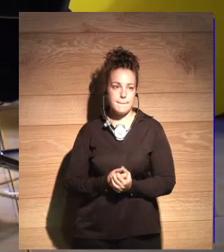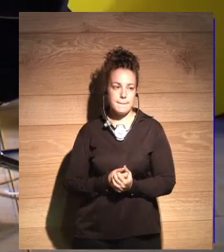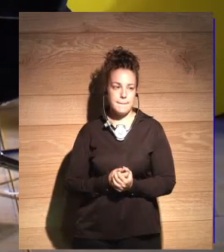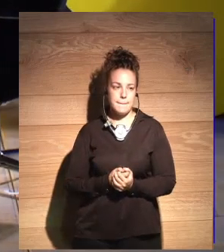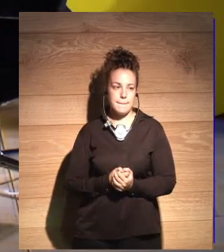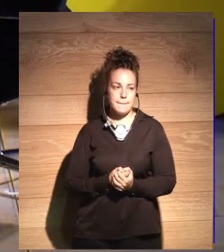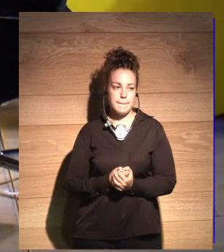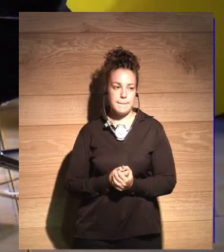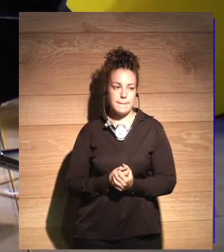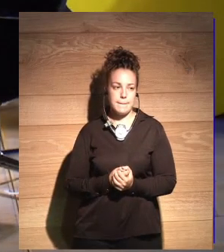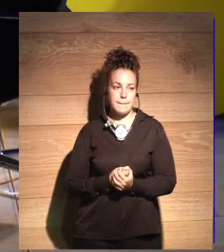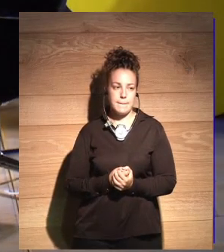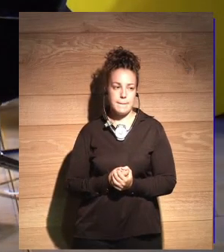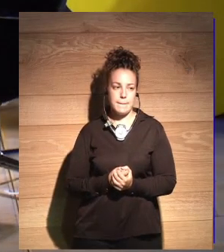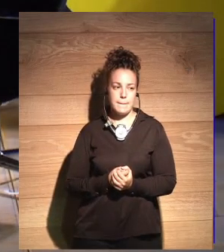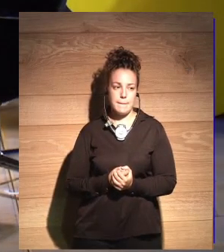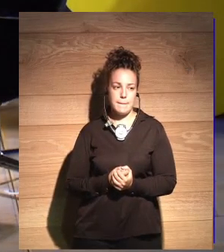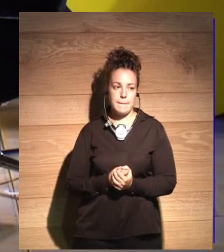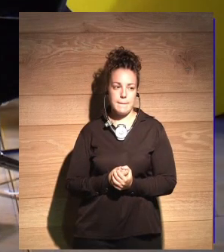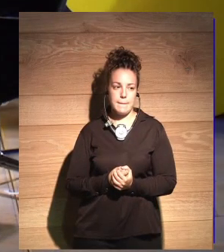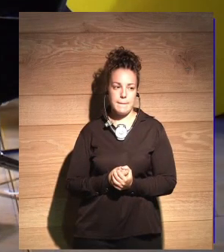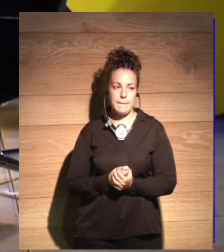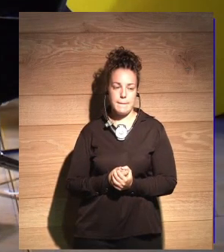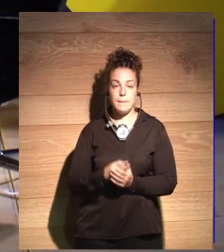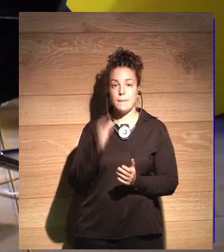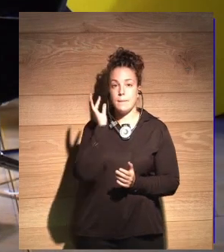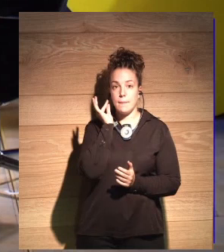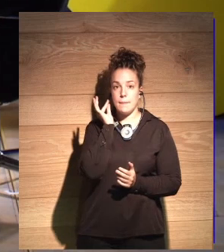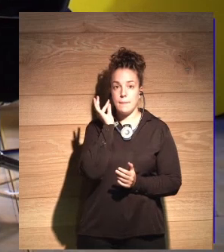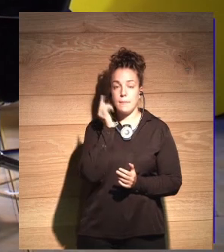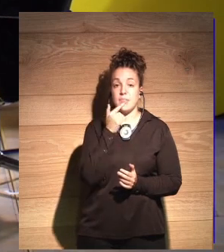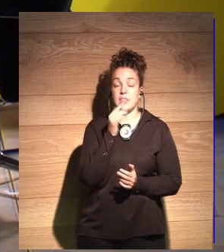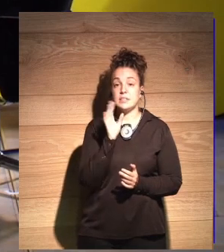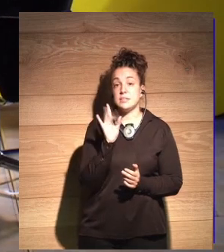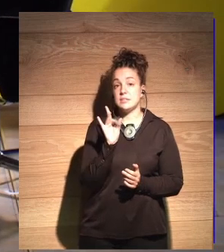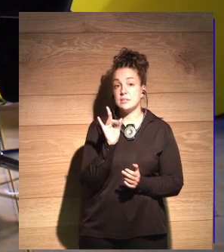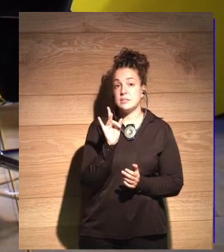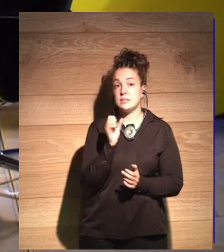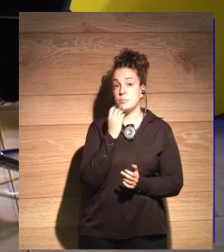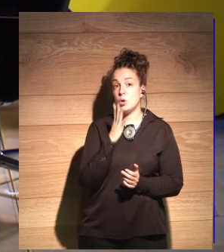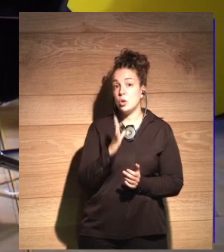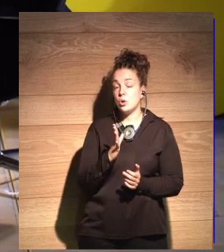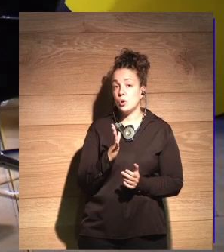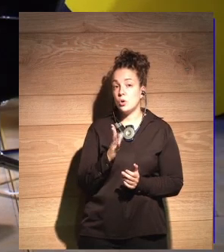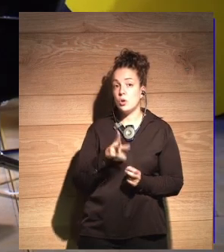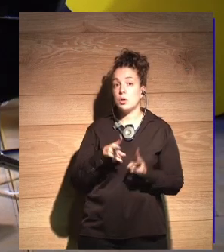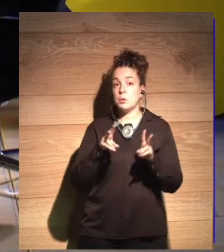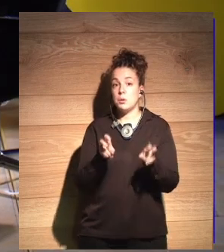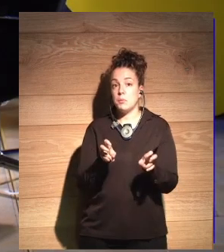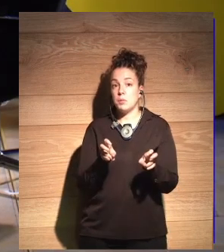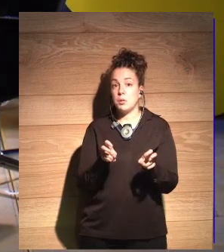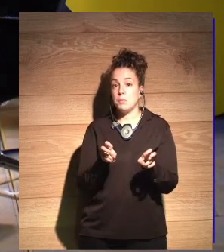other spheres? Yeah. First, we have Chronos and Kairos